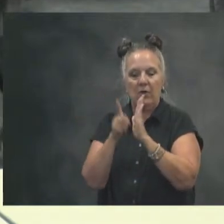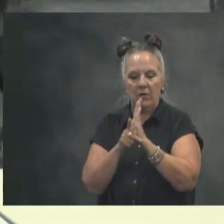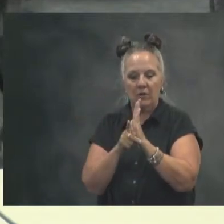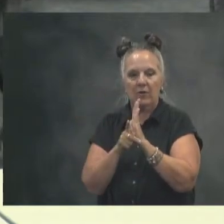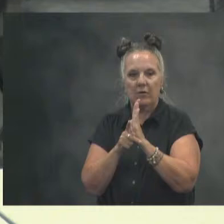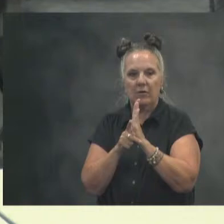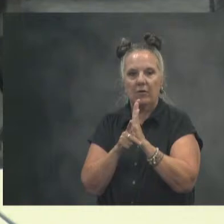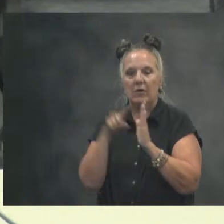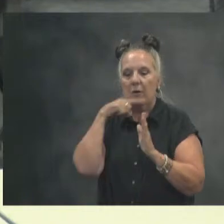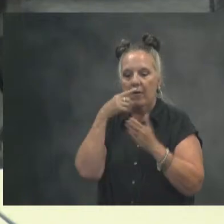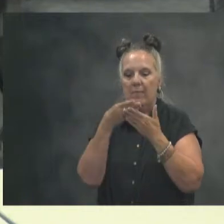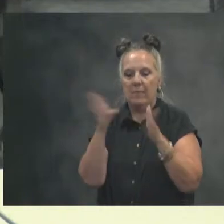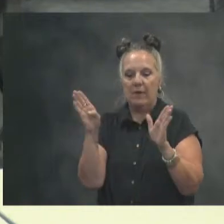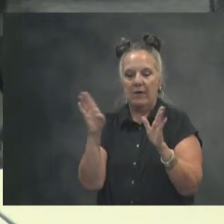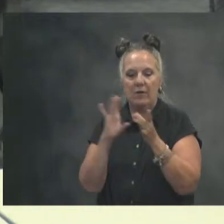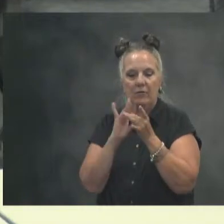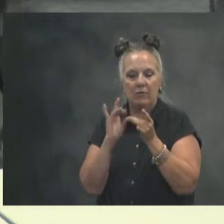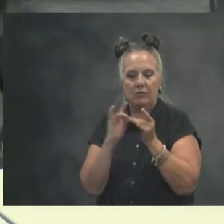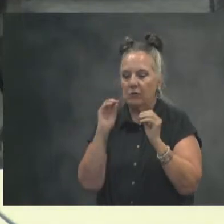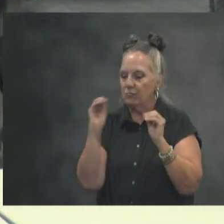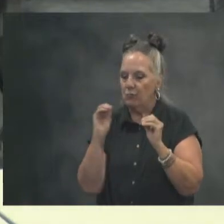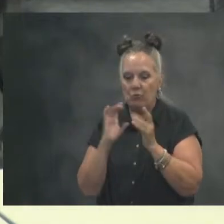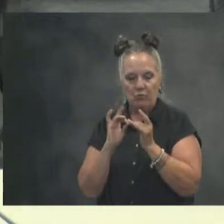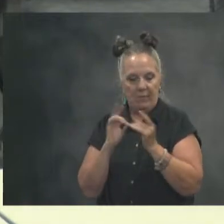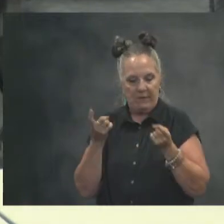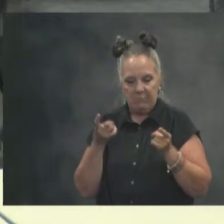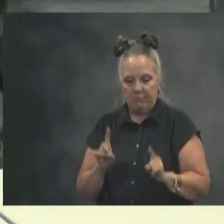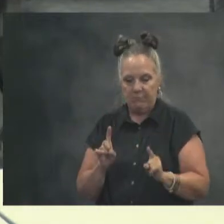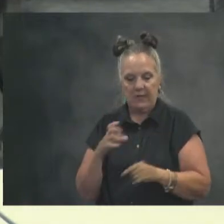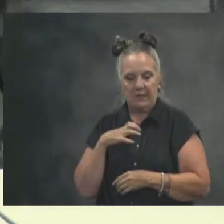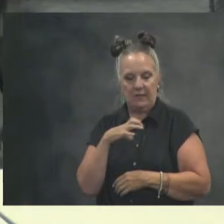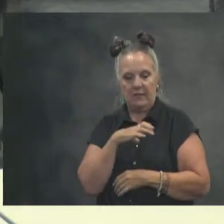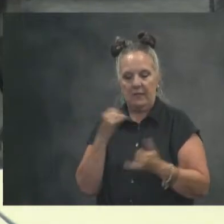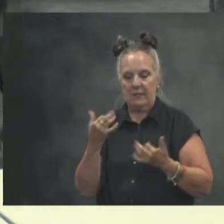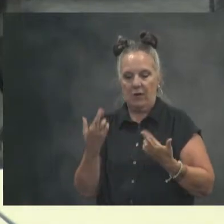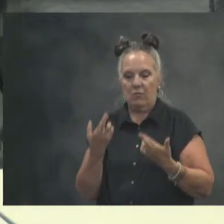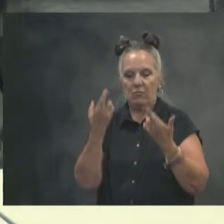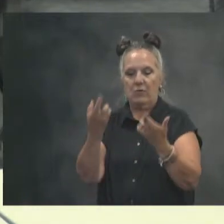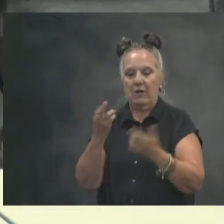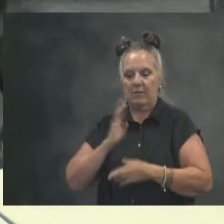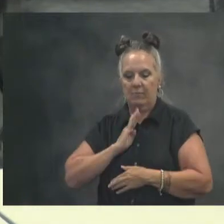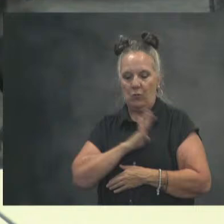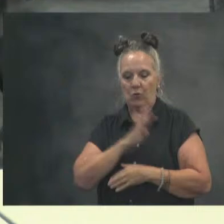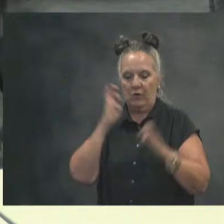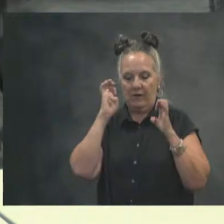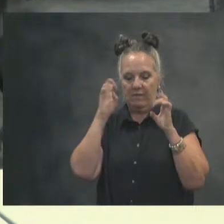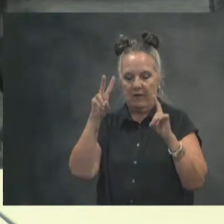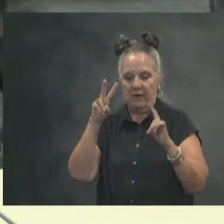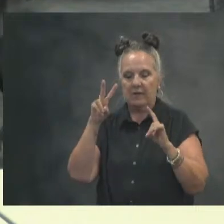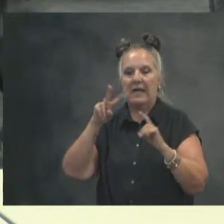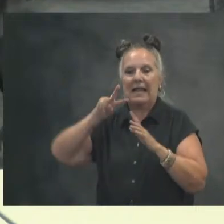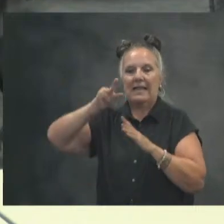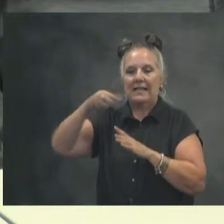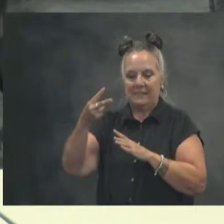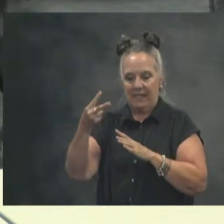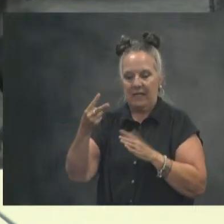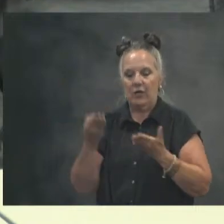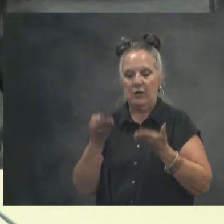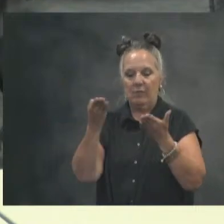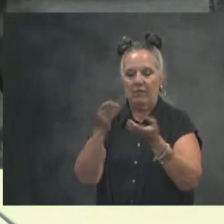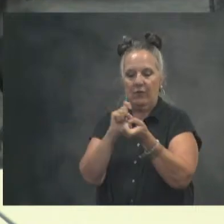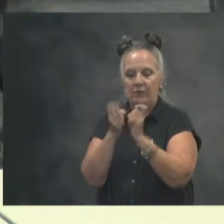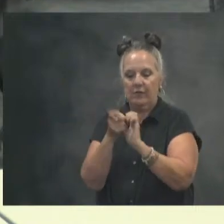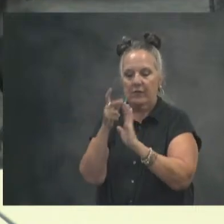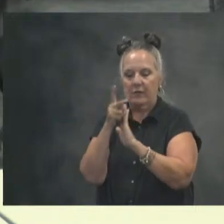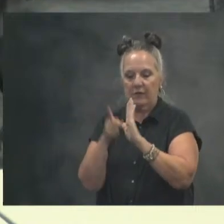placed public notice. No comments were received. The committee is now recommending the Board of Education approve the second reading of proposed changes